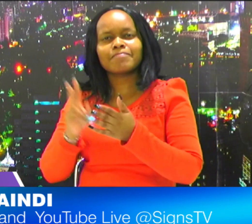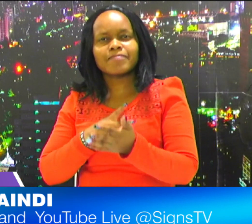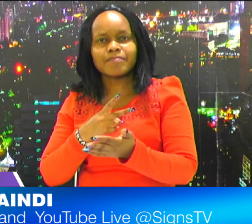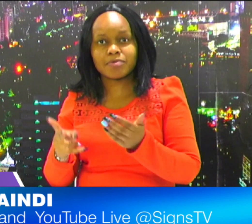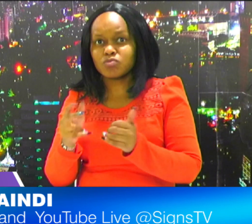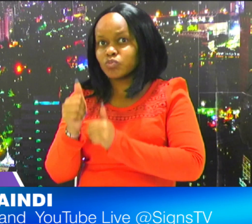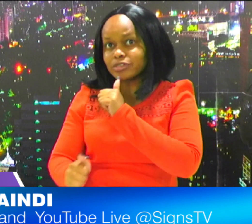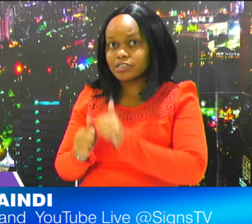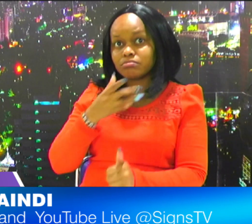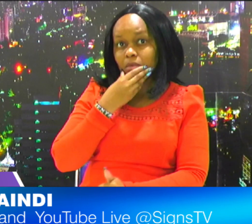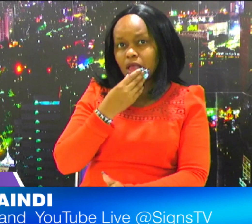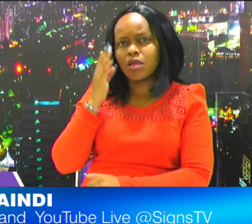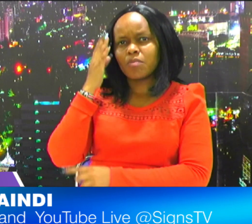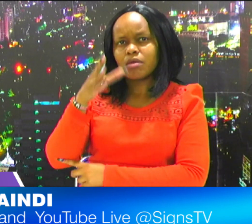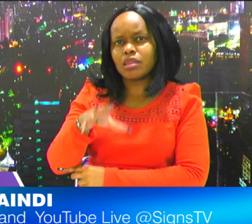ultimatum